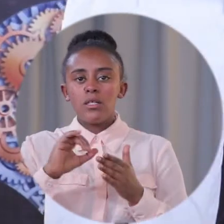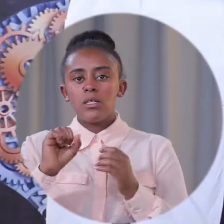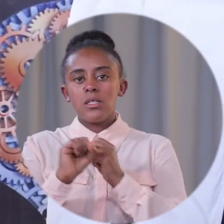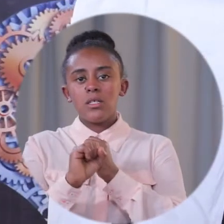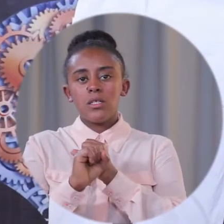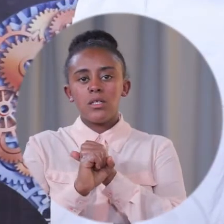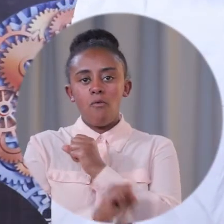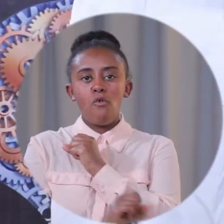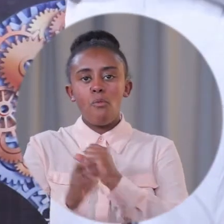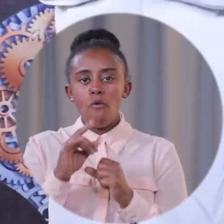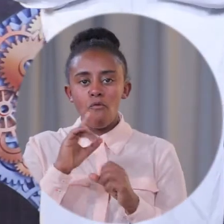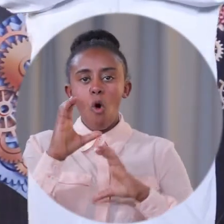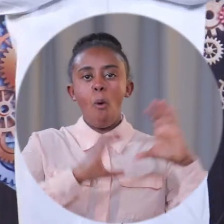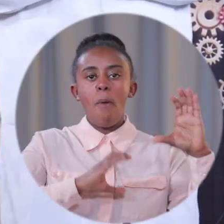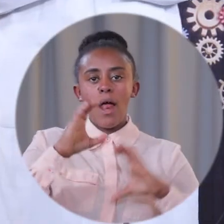of